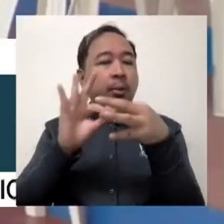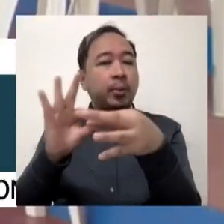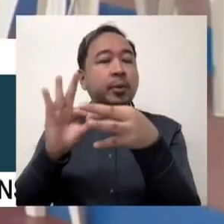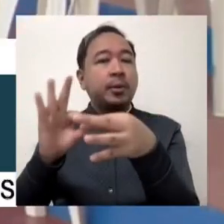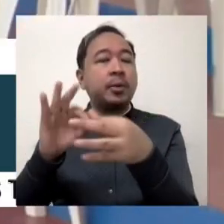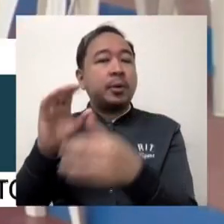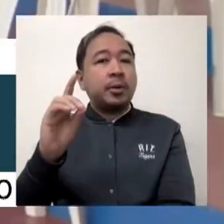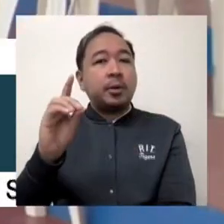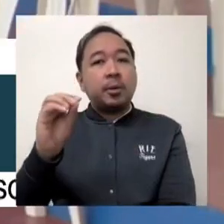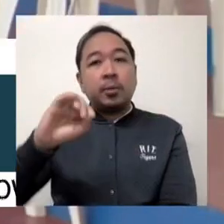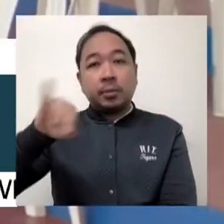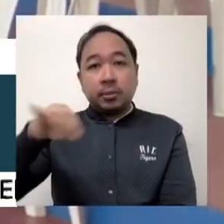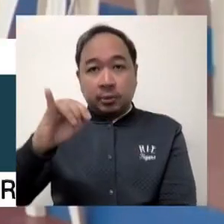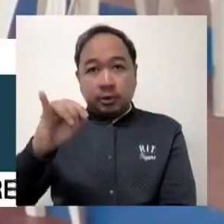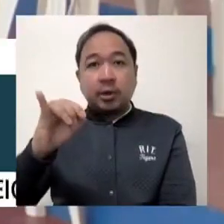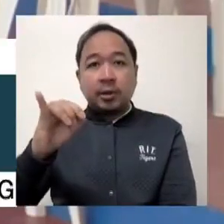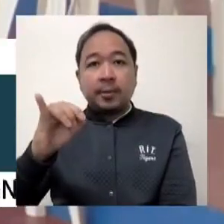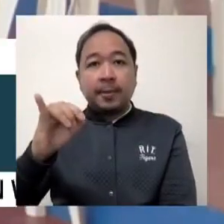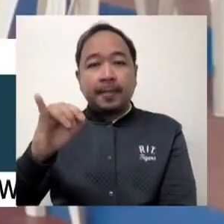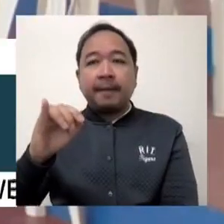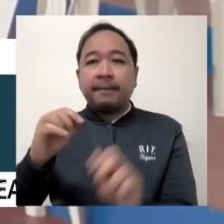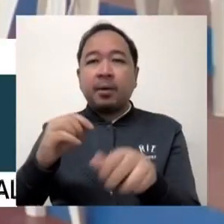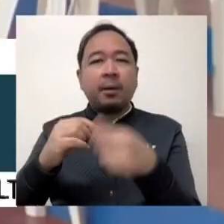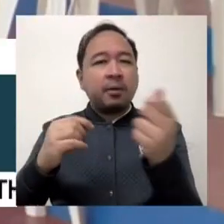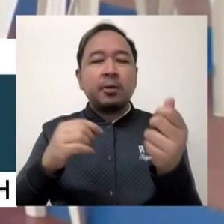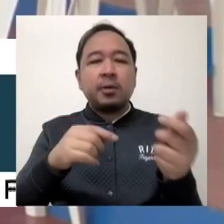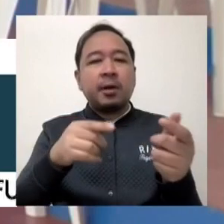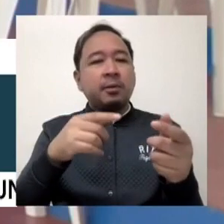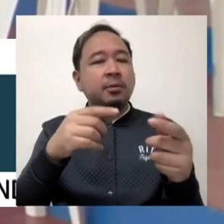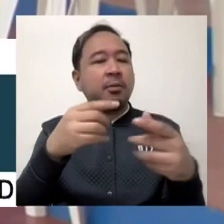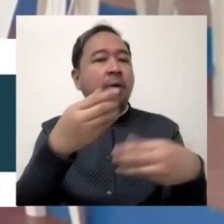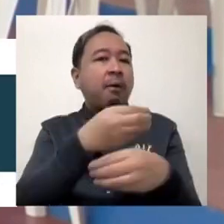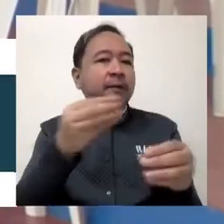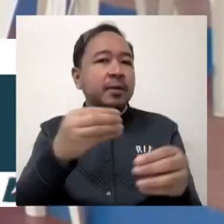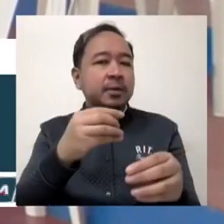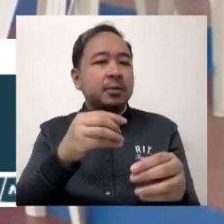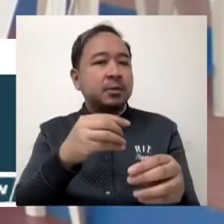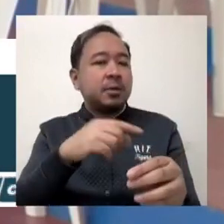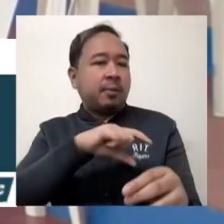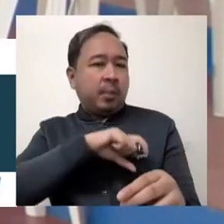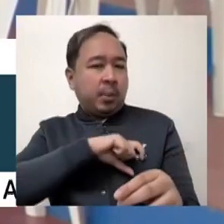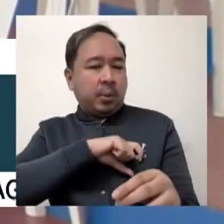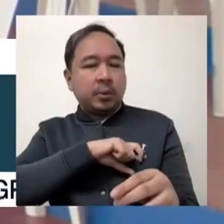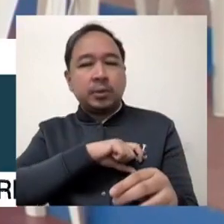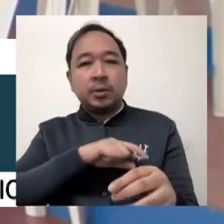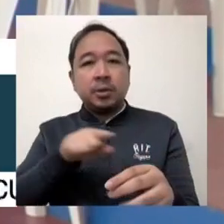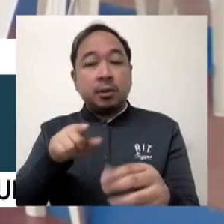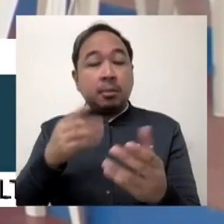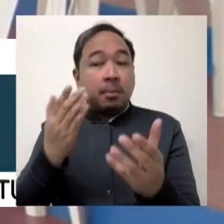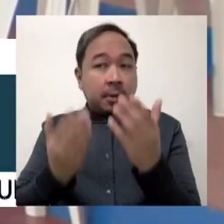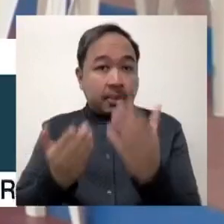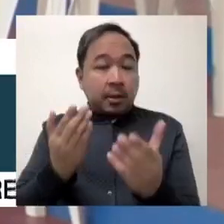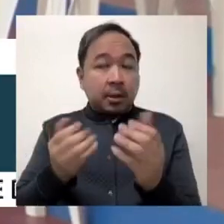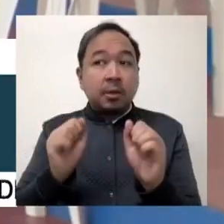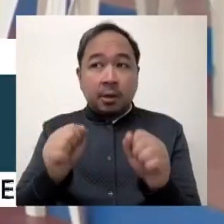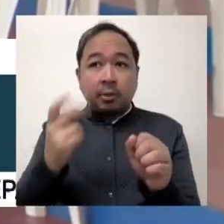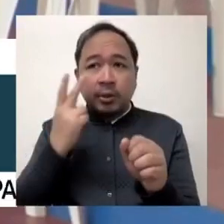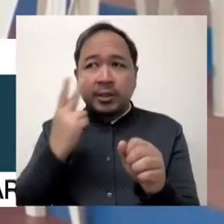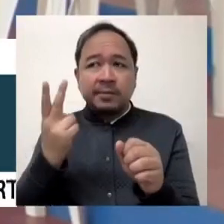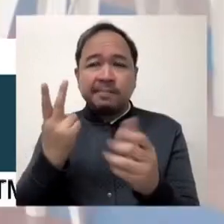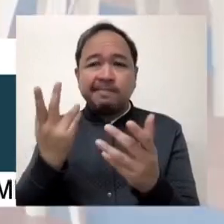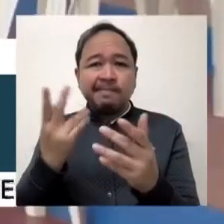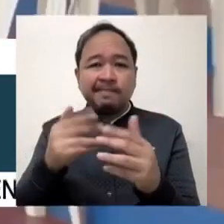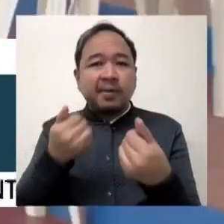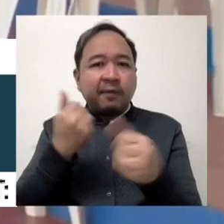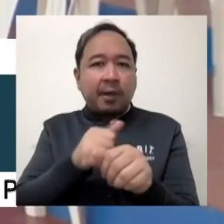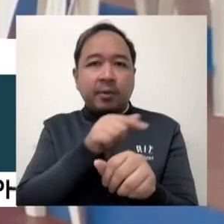DOJ or other law enforcement officers to probably serve kung meron mang lumabas na warrant ng mga